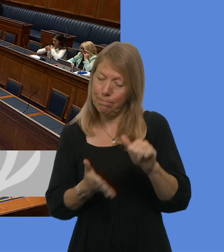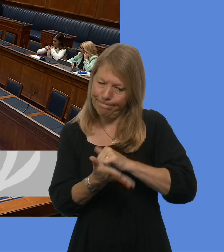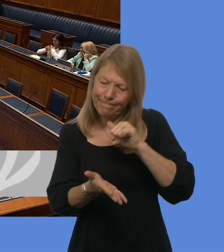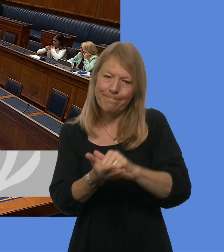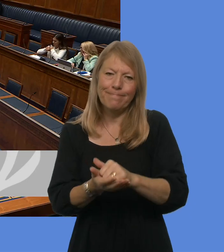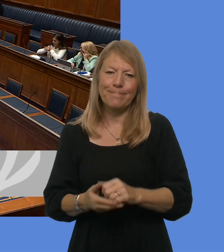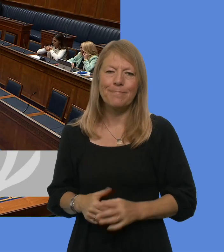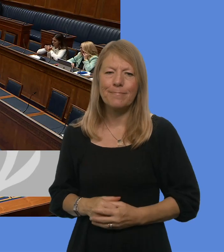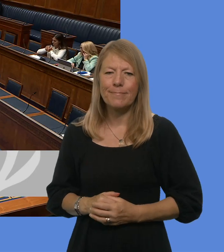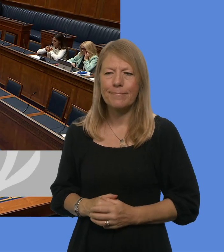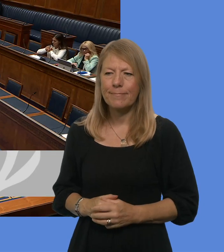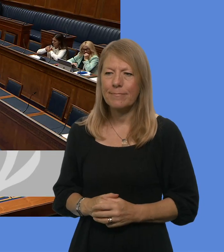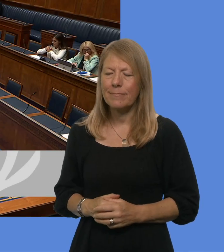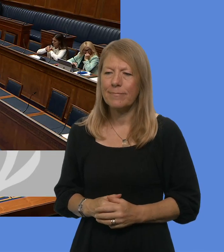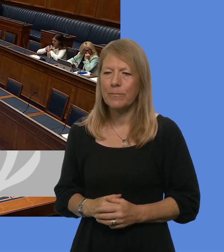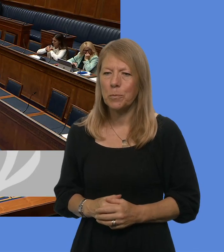Carl.